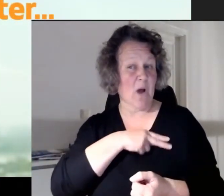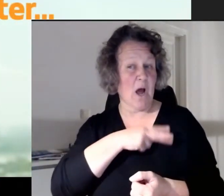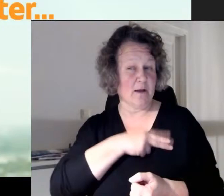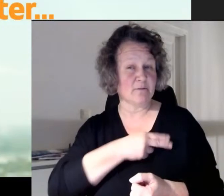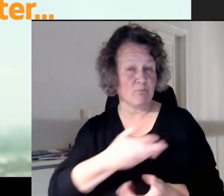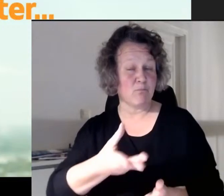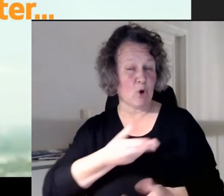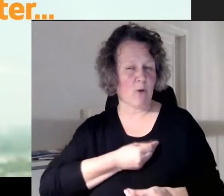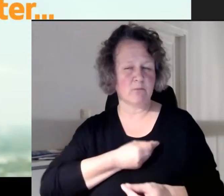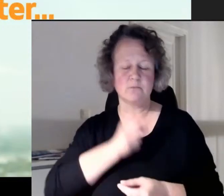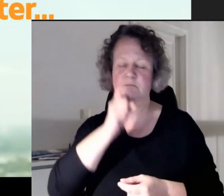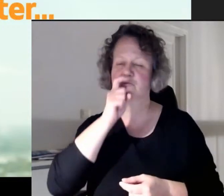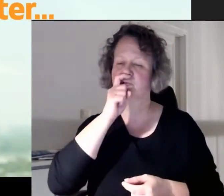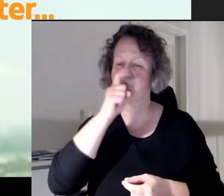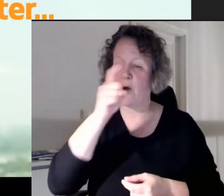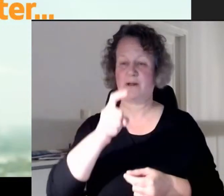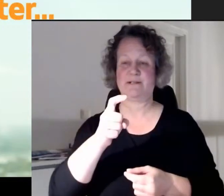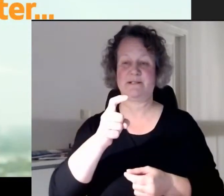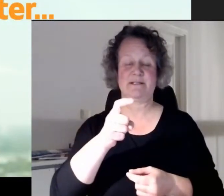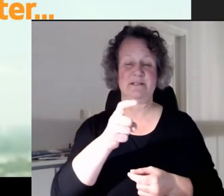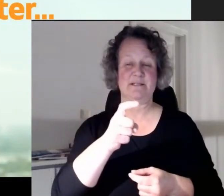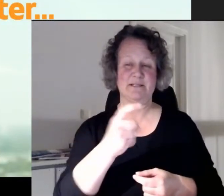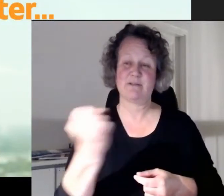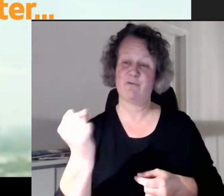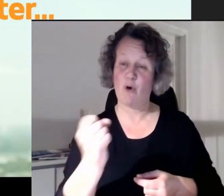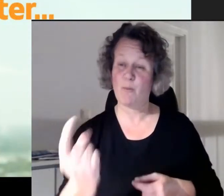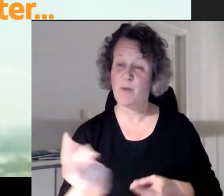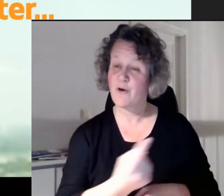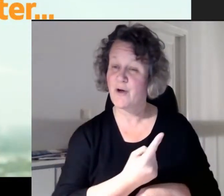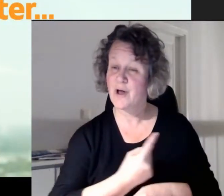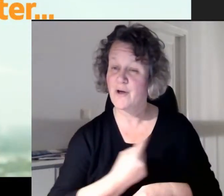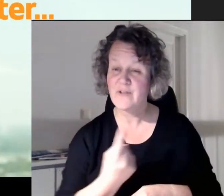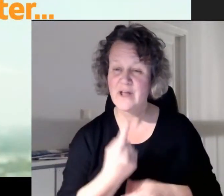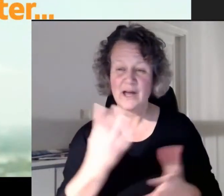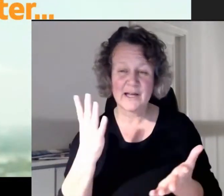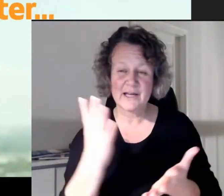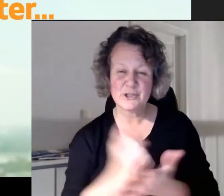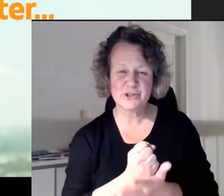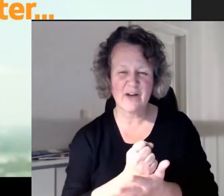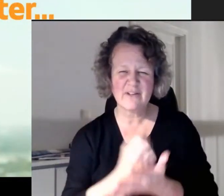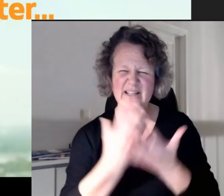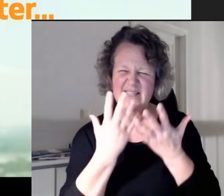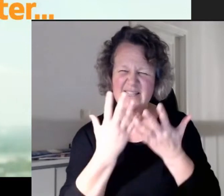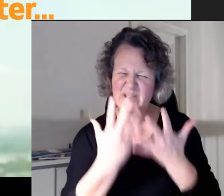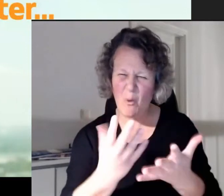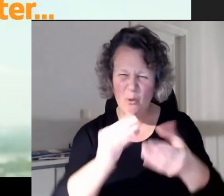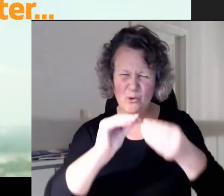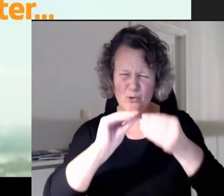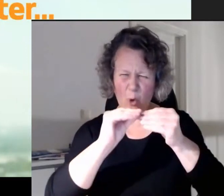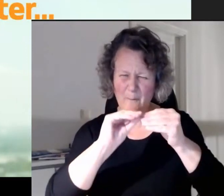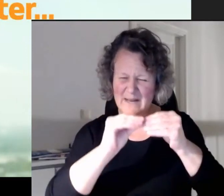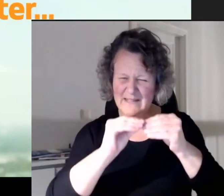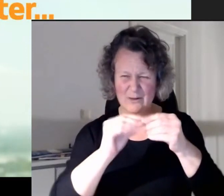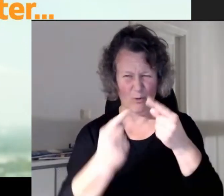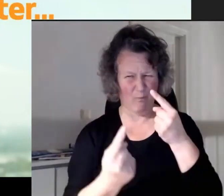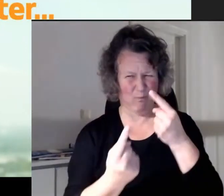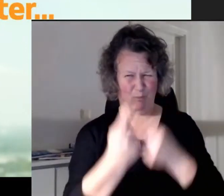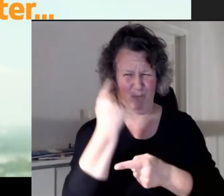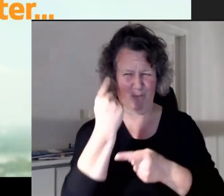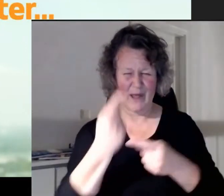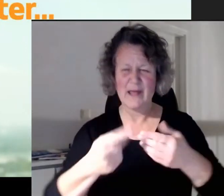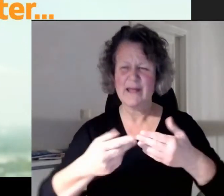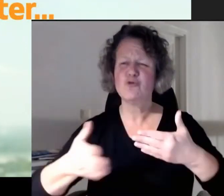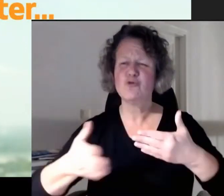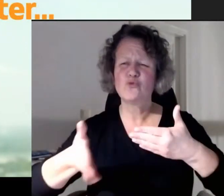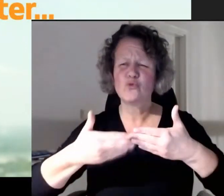some awards for this, and we were very proud that we could make it. To make something so